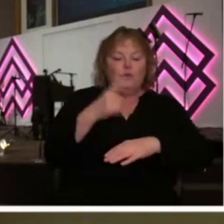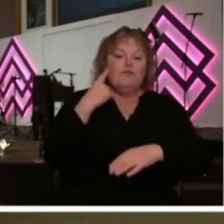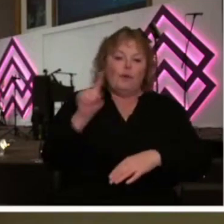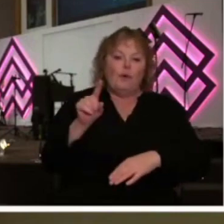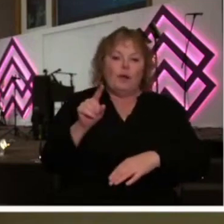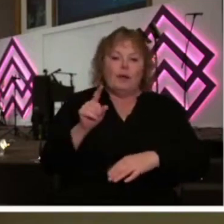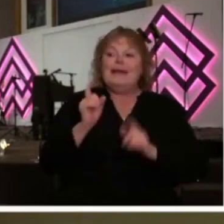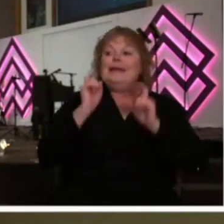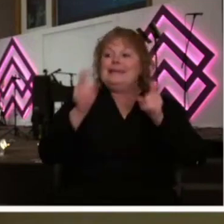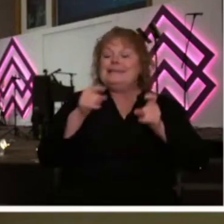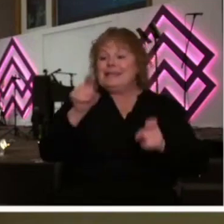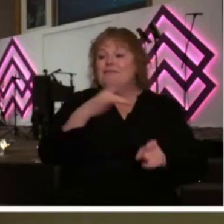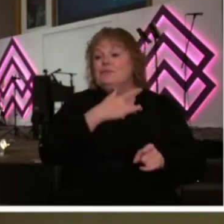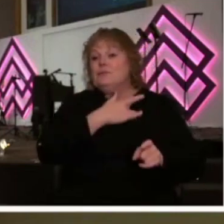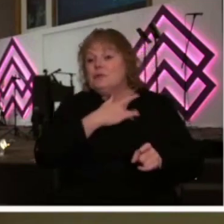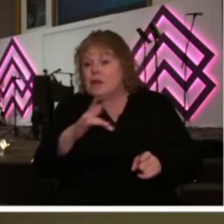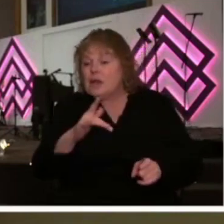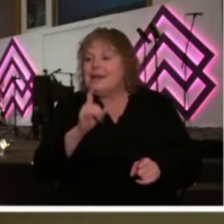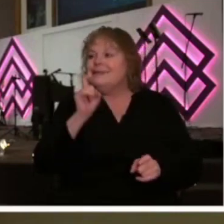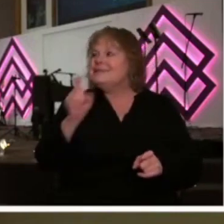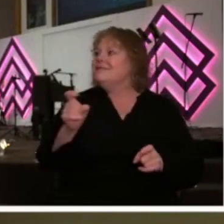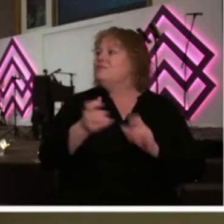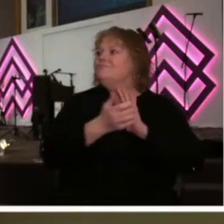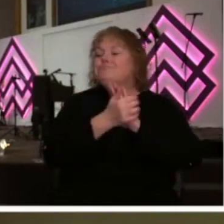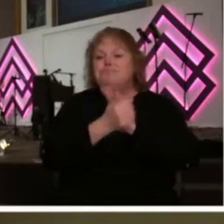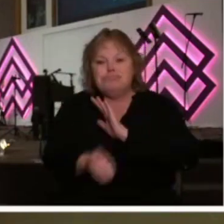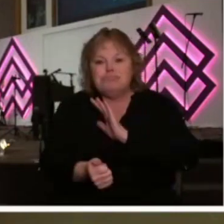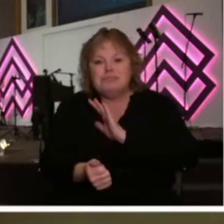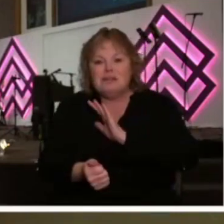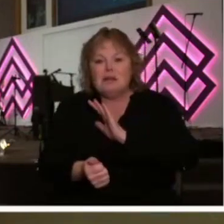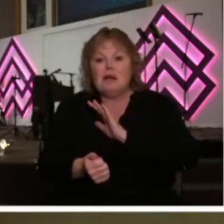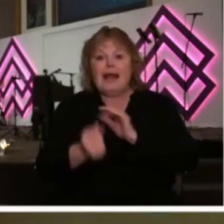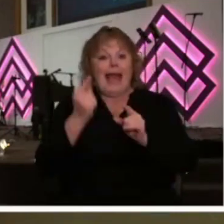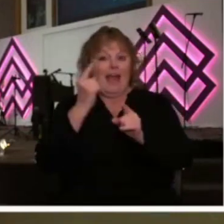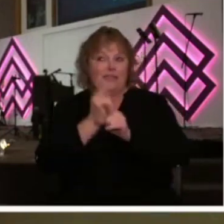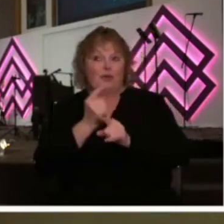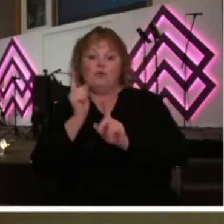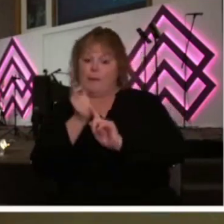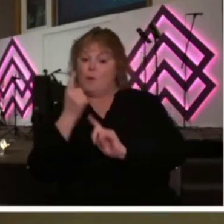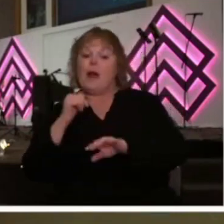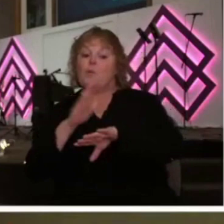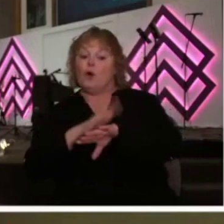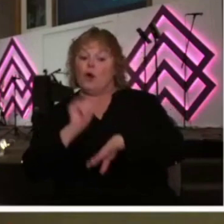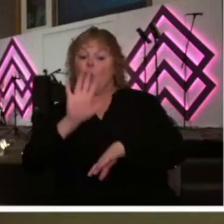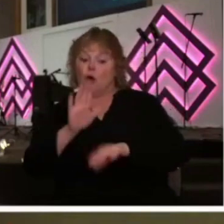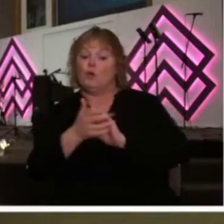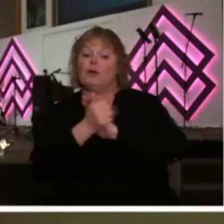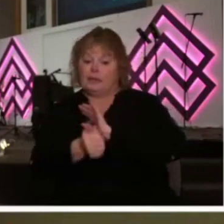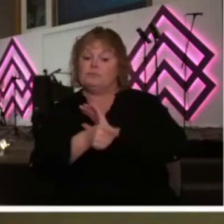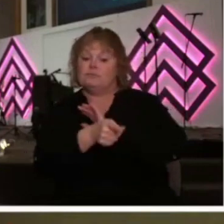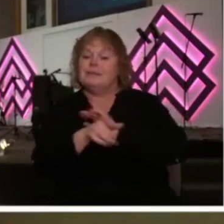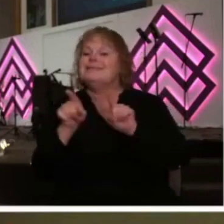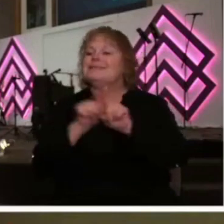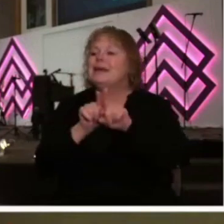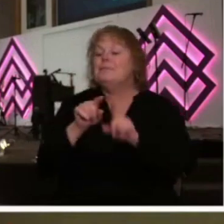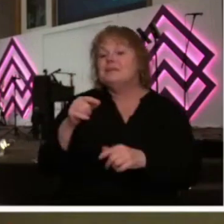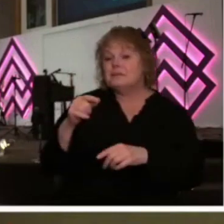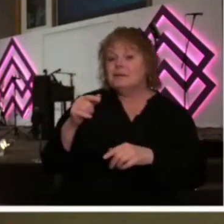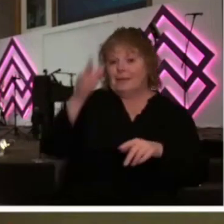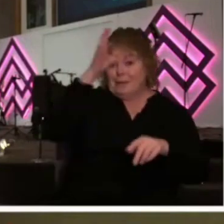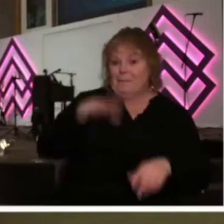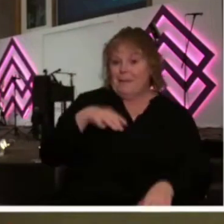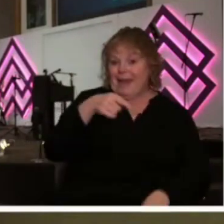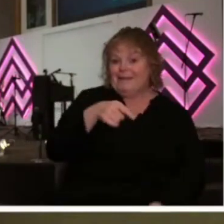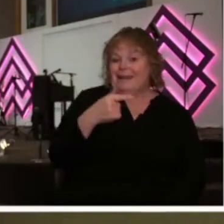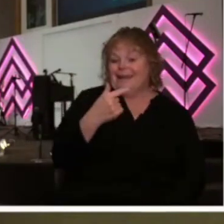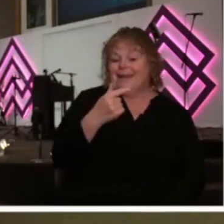in you qualities and giftings that he said, at the right moment, I will call them out of you, just like he did to Gideon. The second